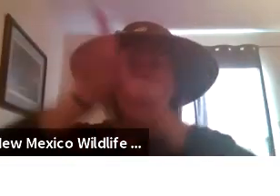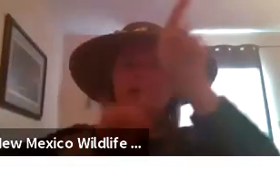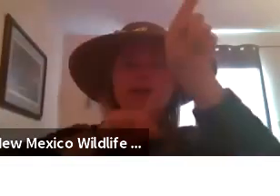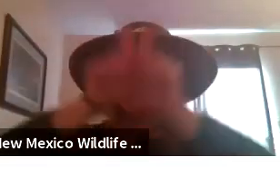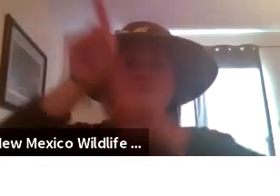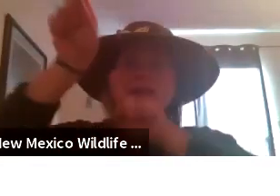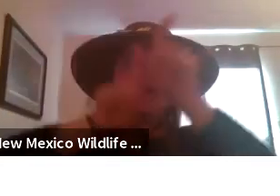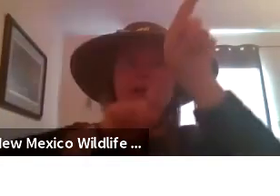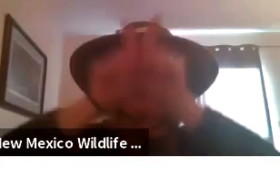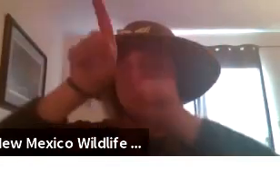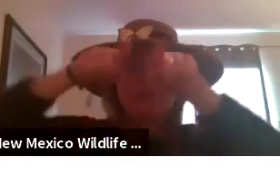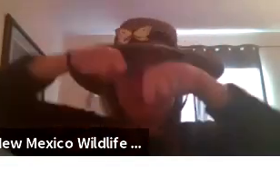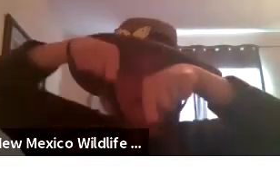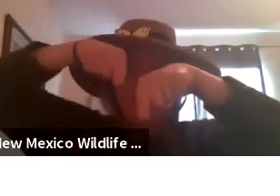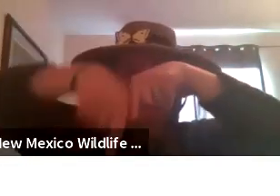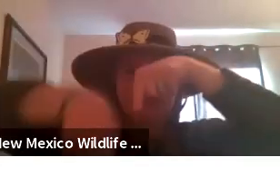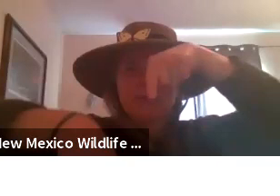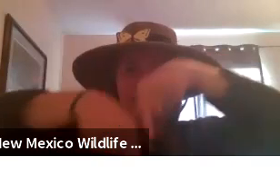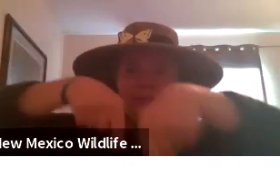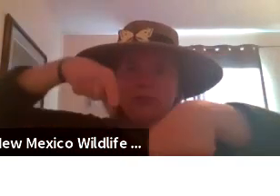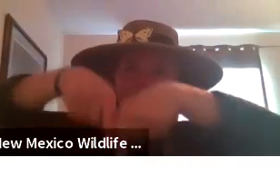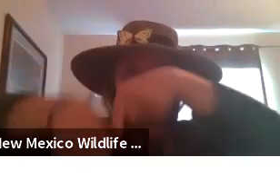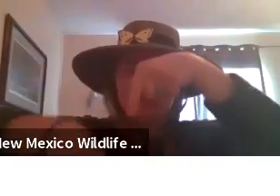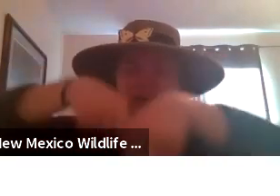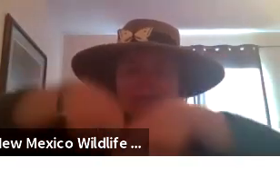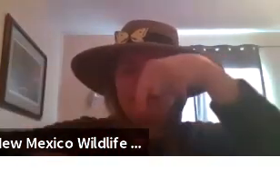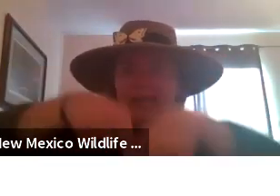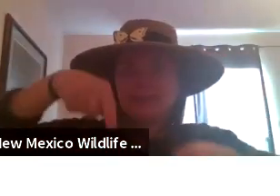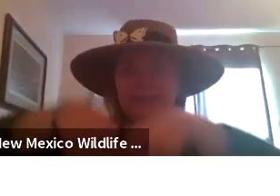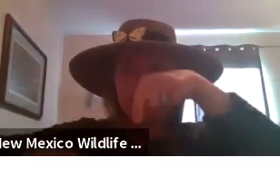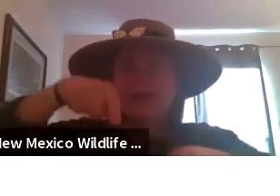in the sky. And remember, if you sign it this way, I told you it's